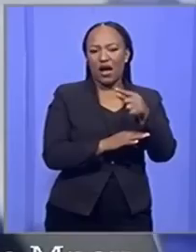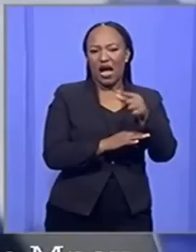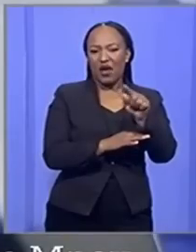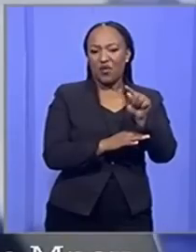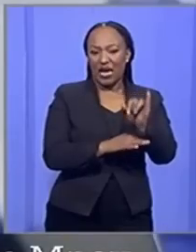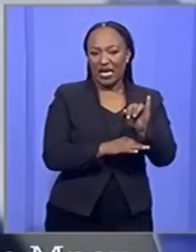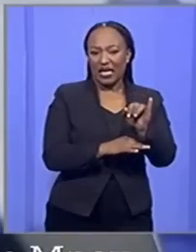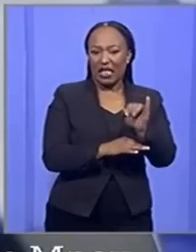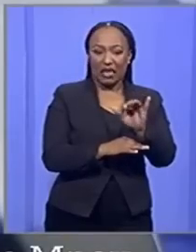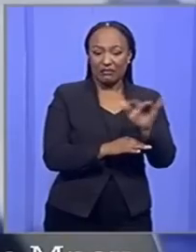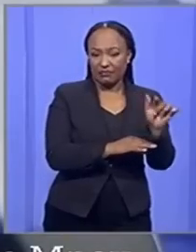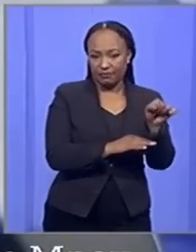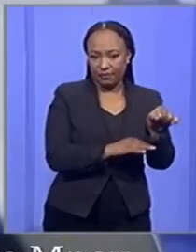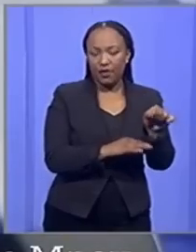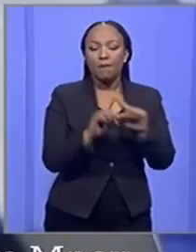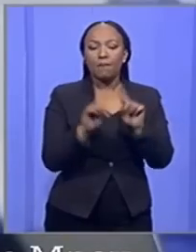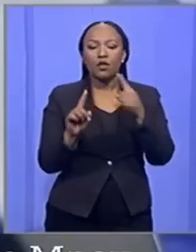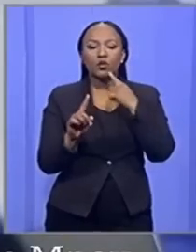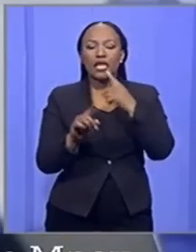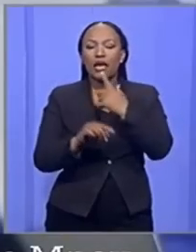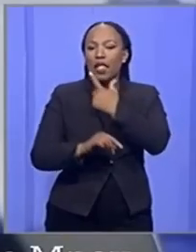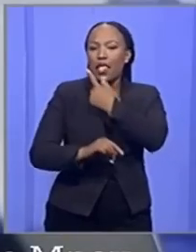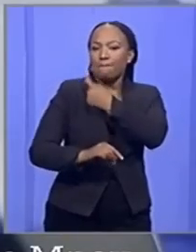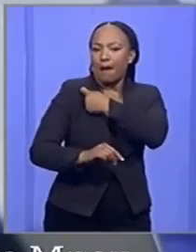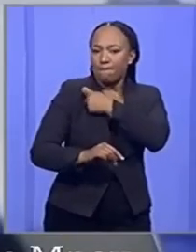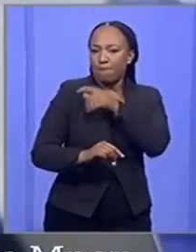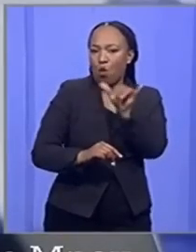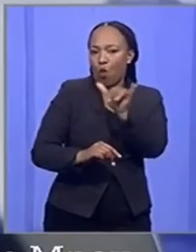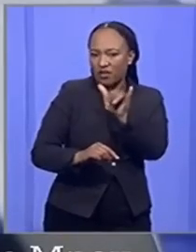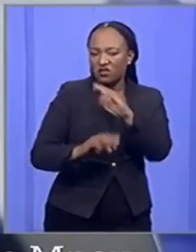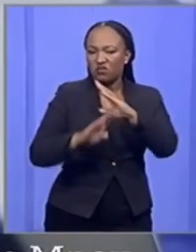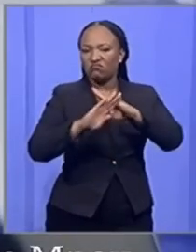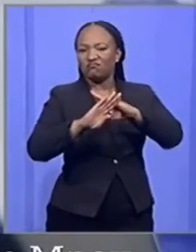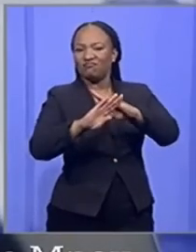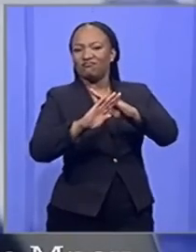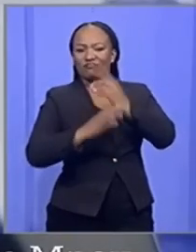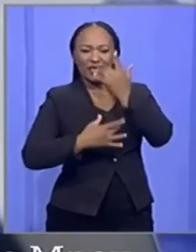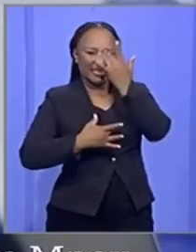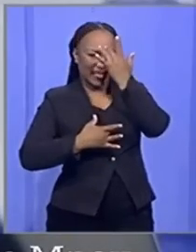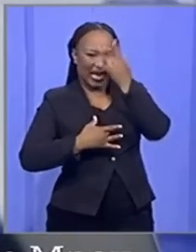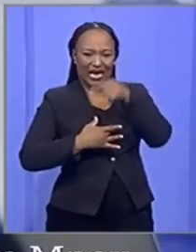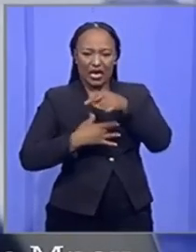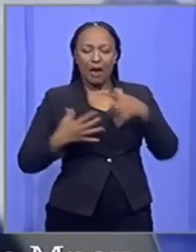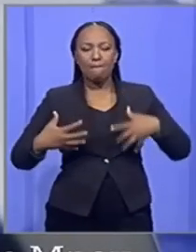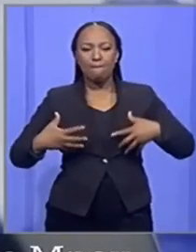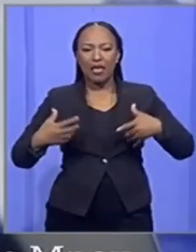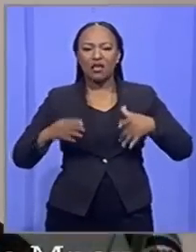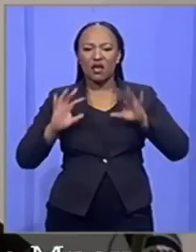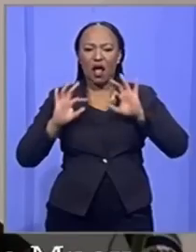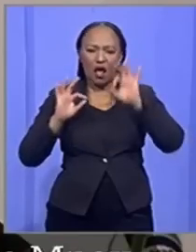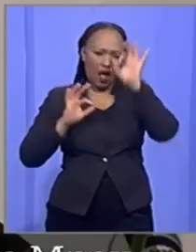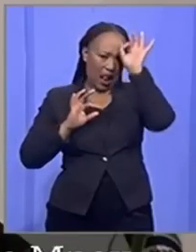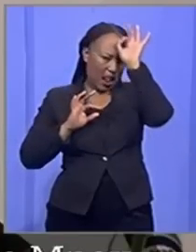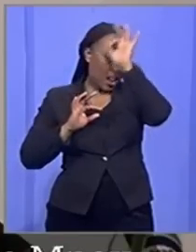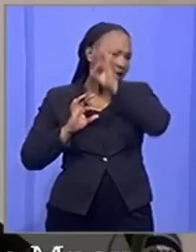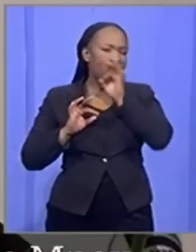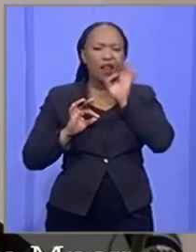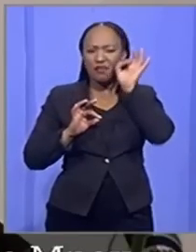go ka šomišwa moento ofe go thibela go phatlalala ga bolwetši bjo. We are also looking at obtaining